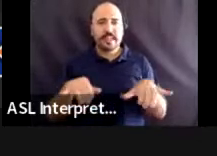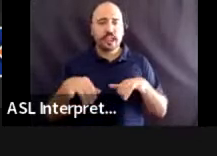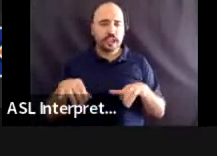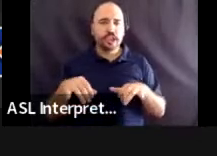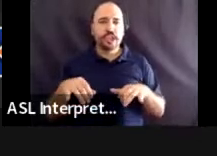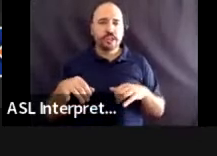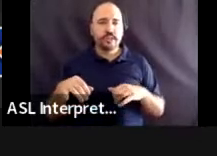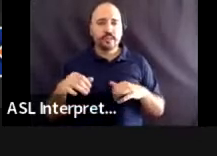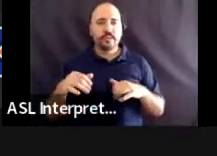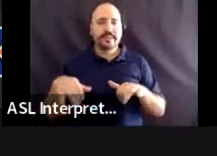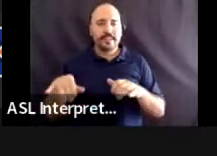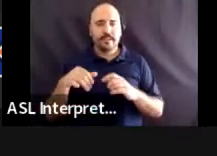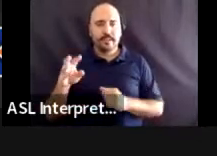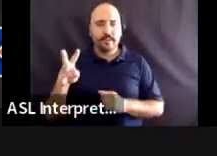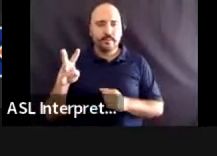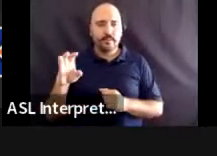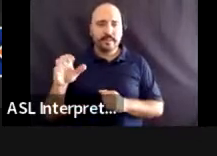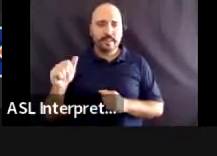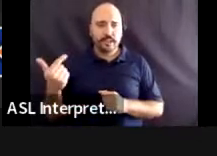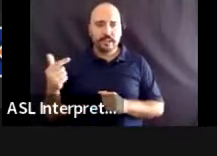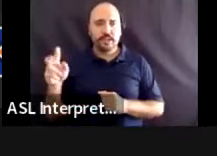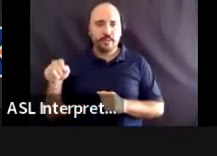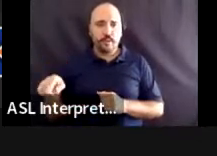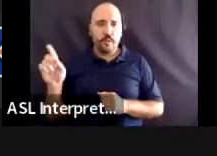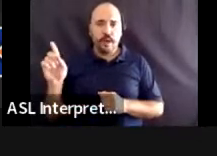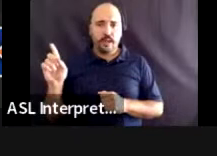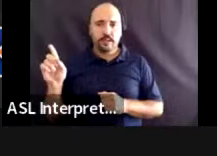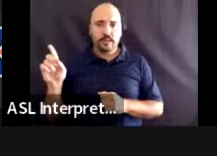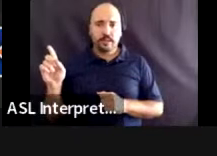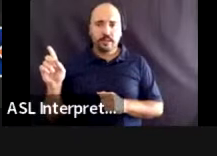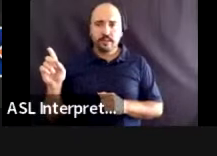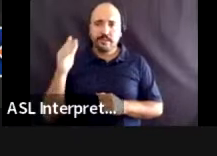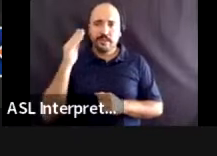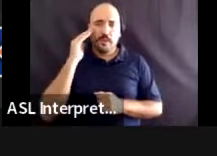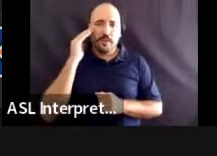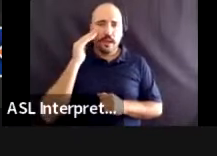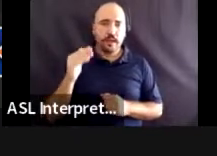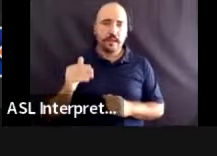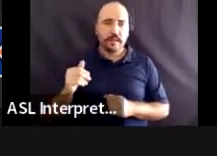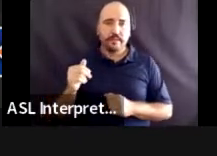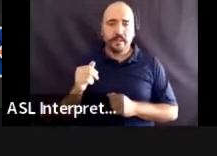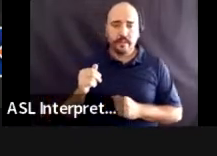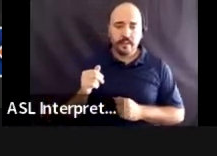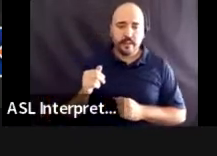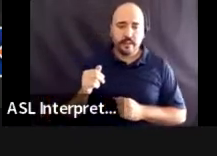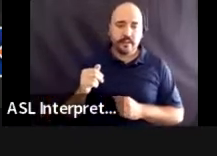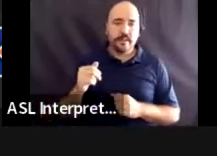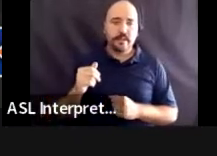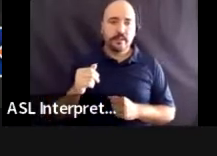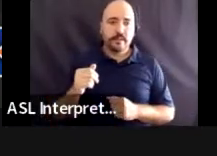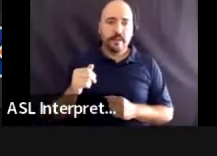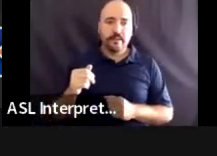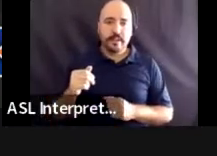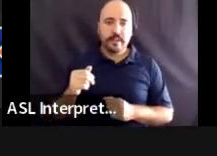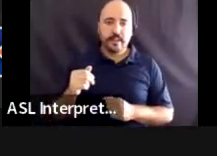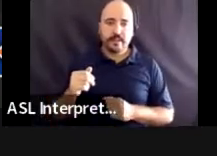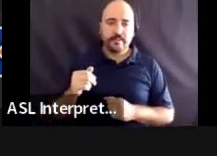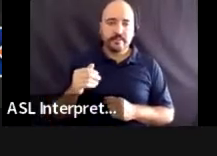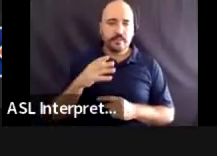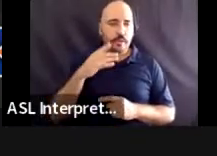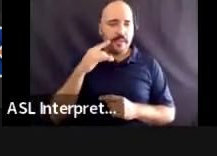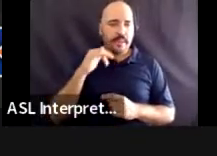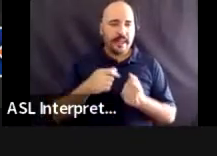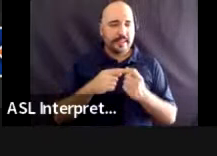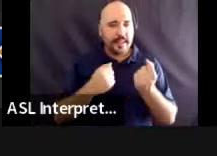WCAG 2.1. And so just be aware of that as an advocate, because some folks might still be